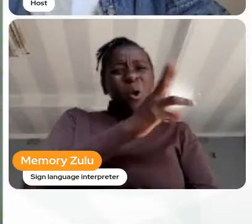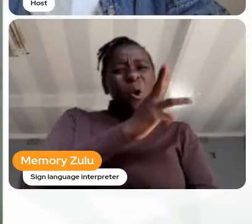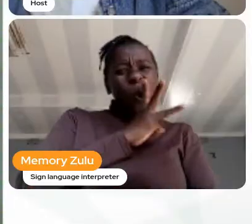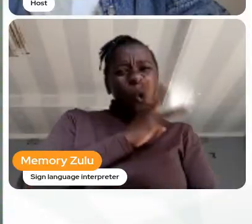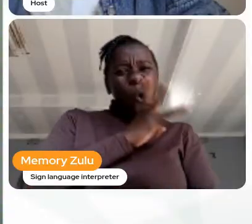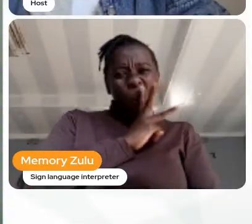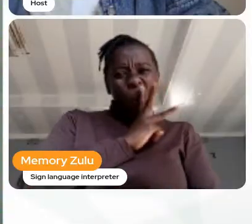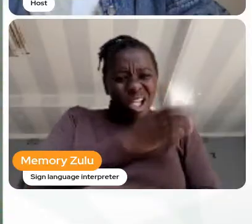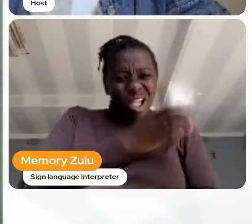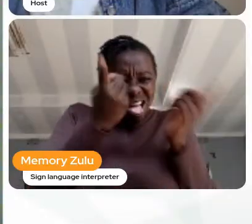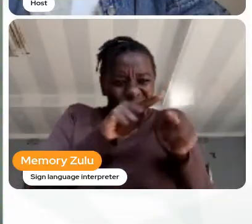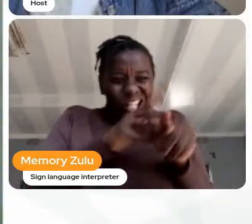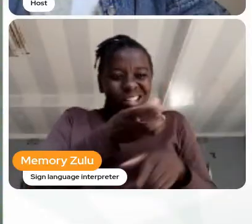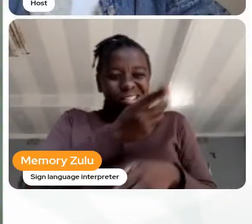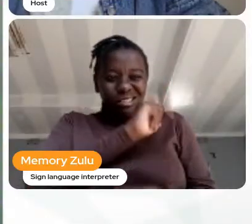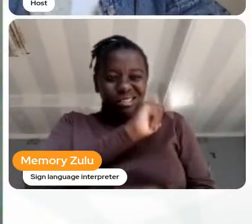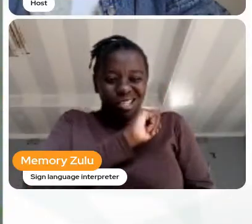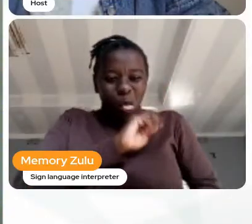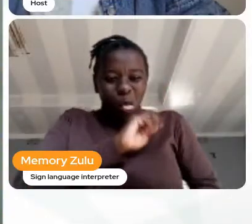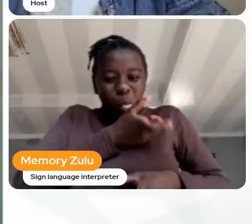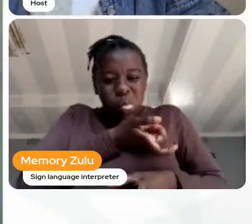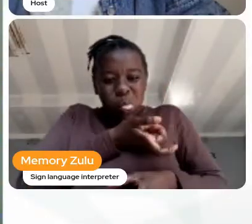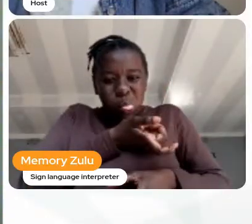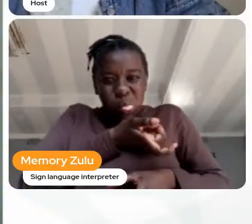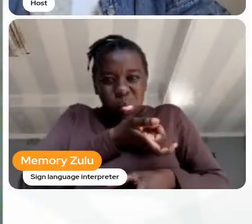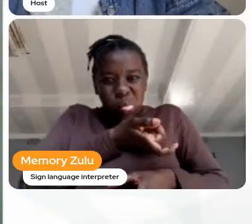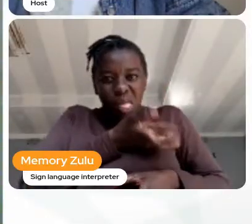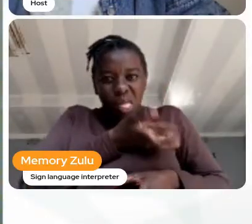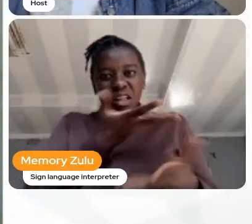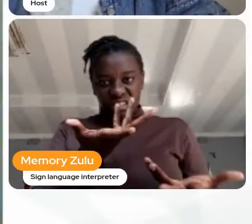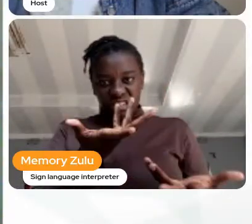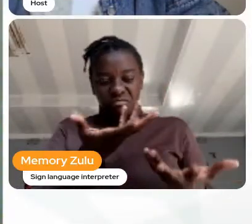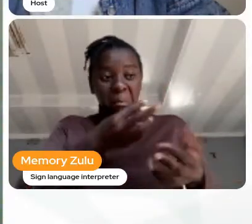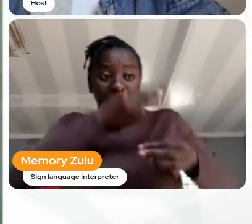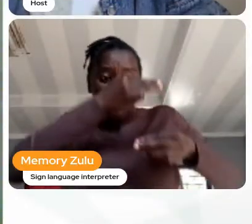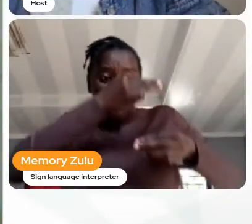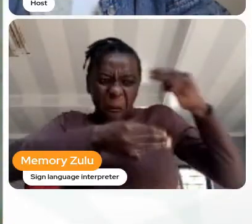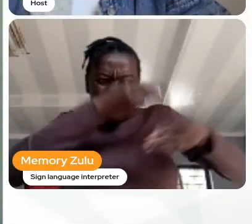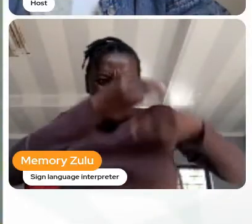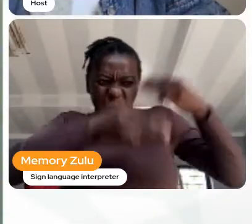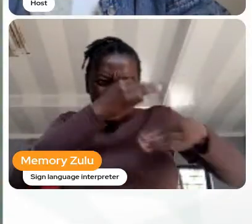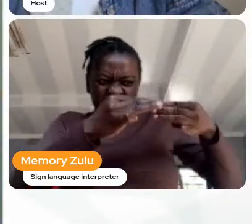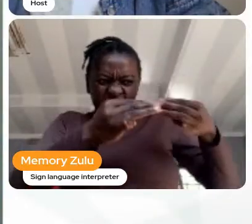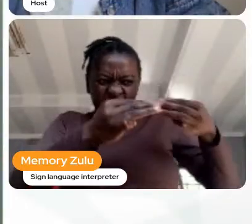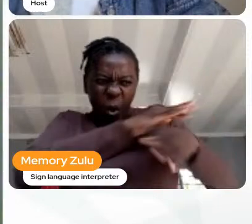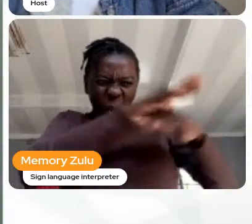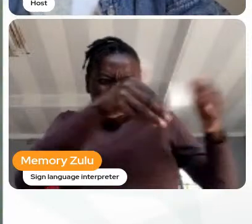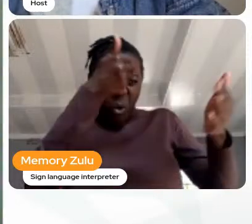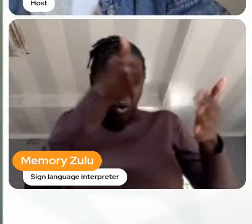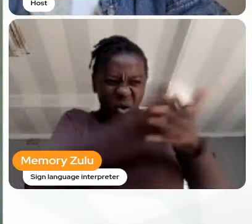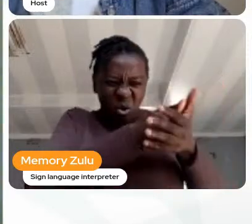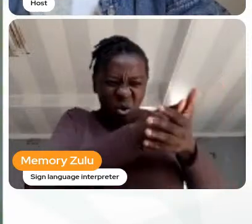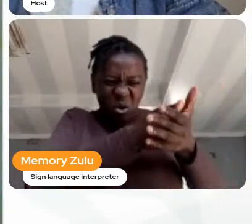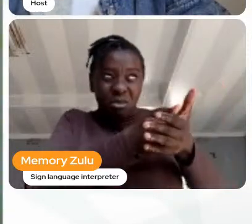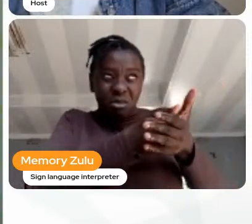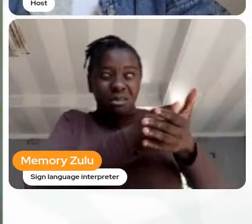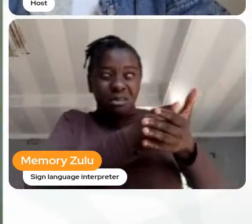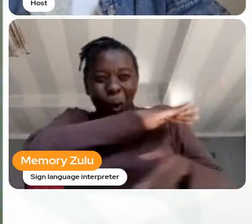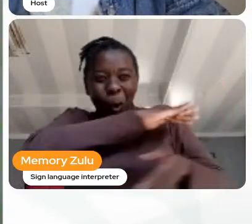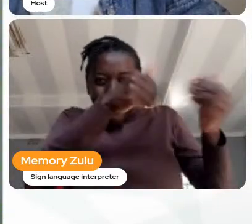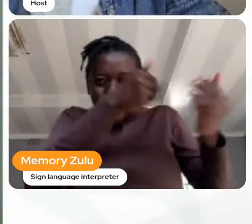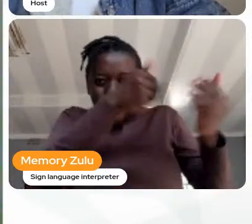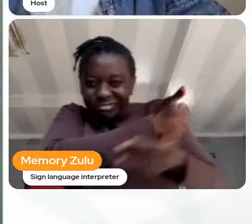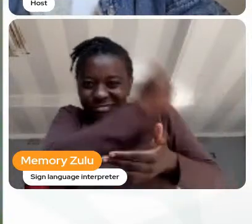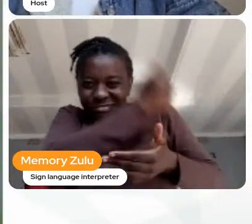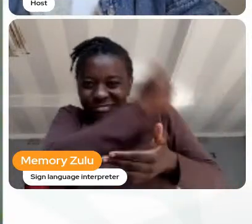bladder, as well as the kidneys. So those are some of the examples of